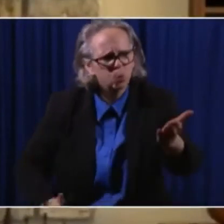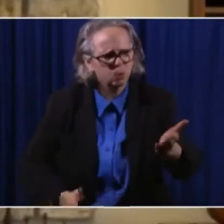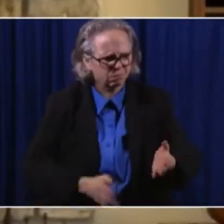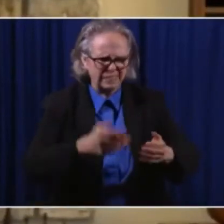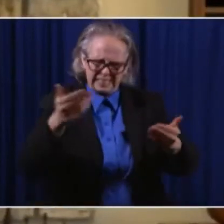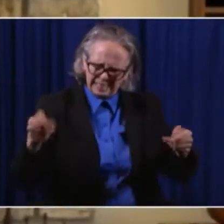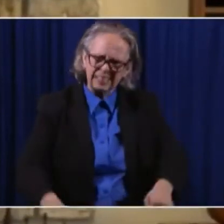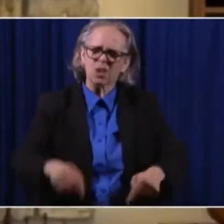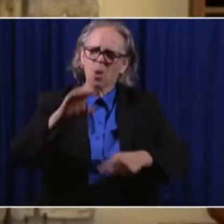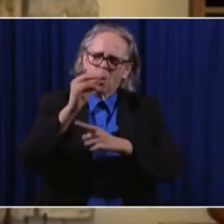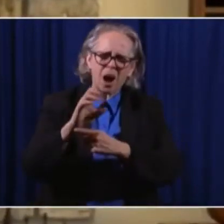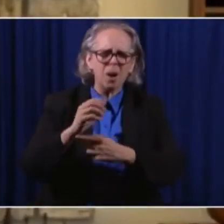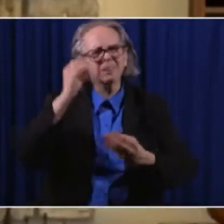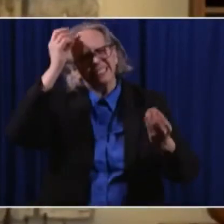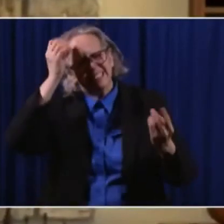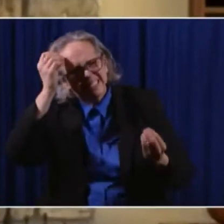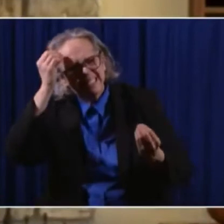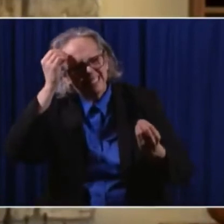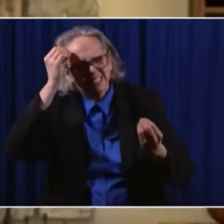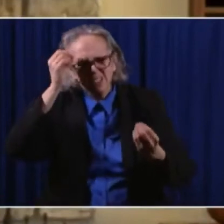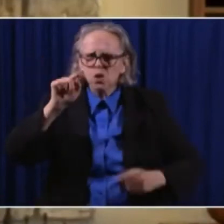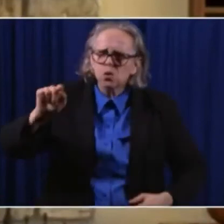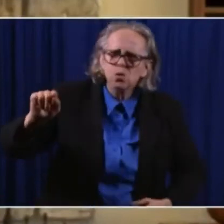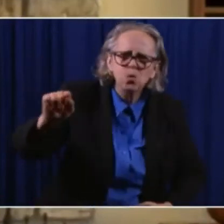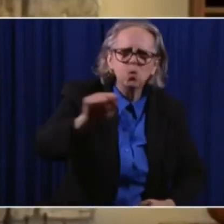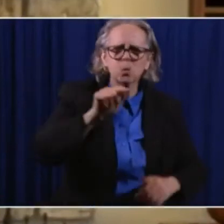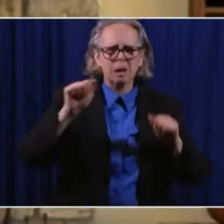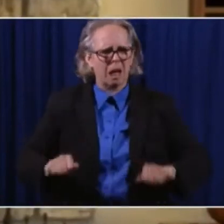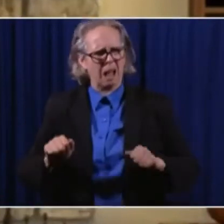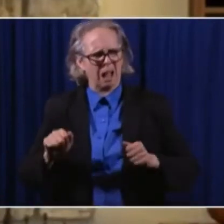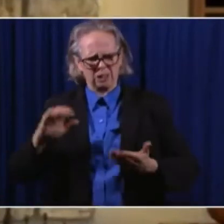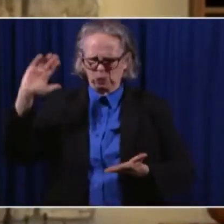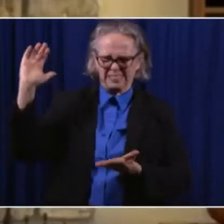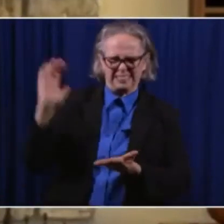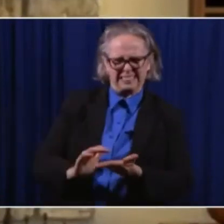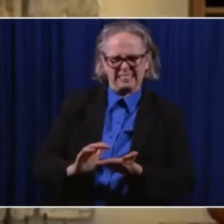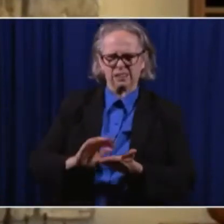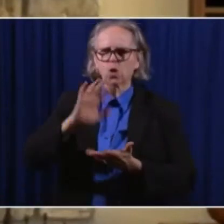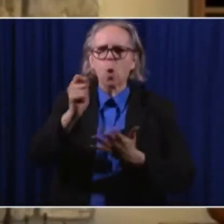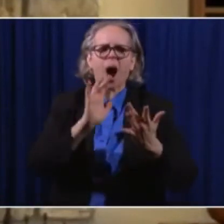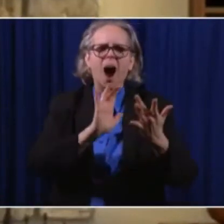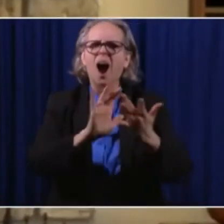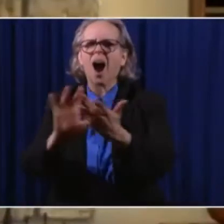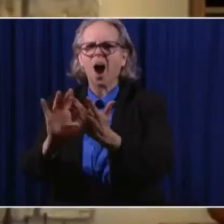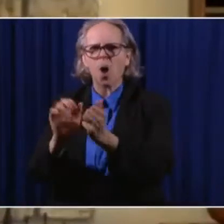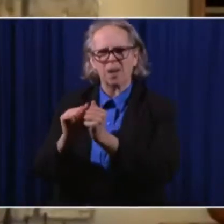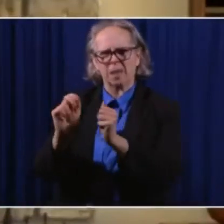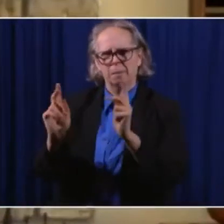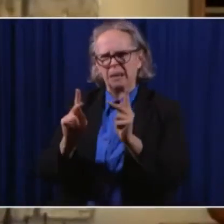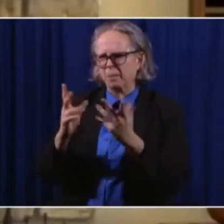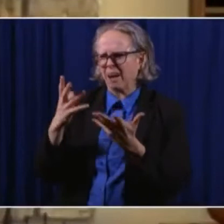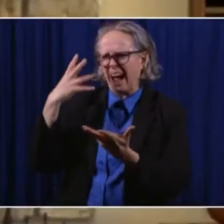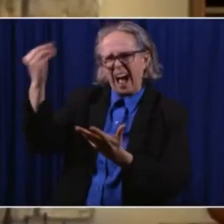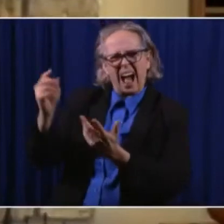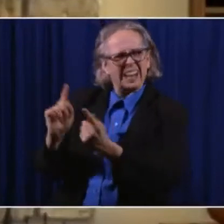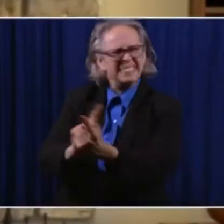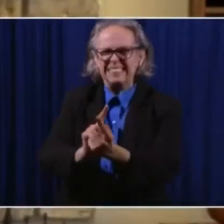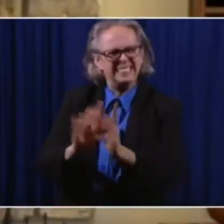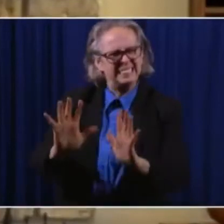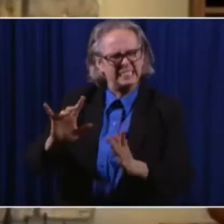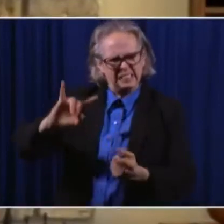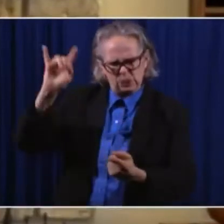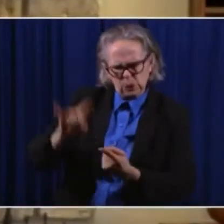every single day. Ask what you can do for your fellow man. Ask what you can do